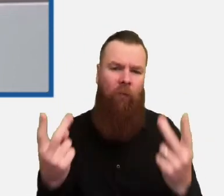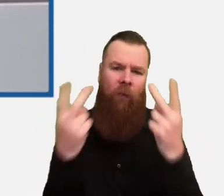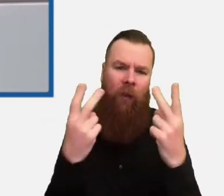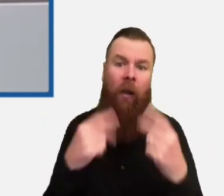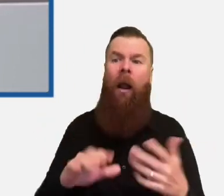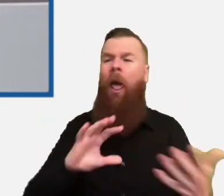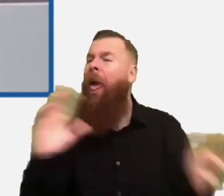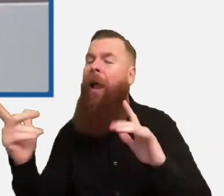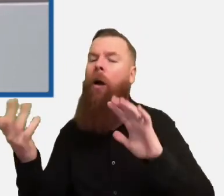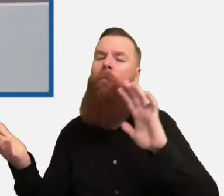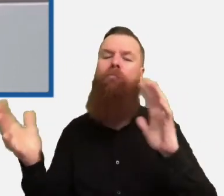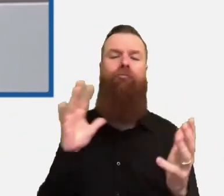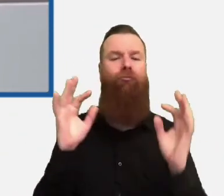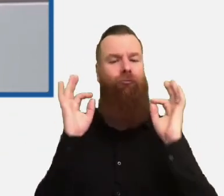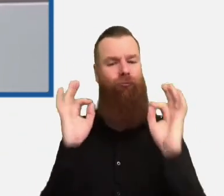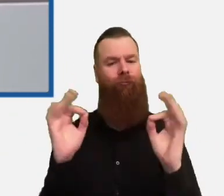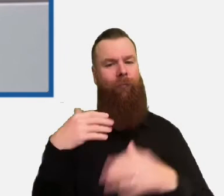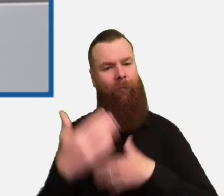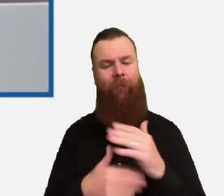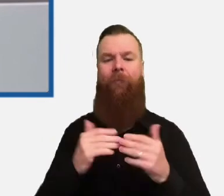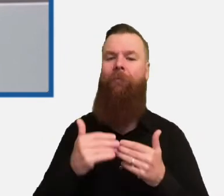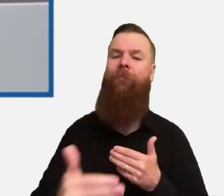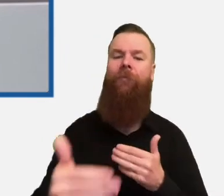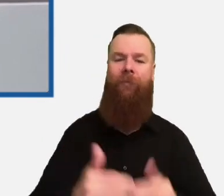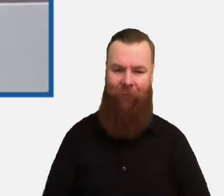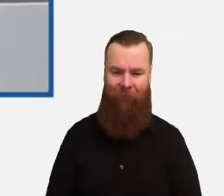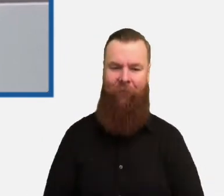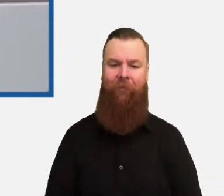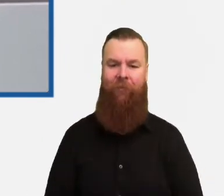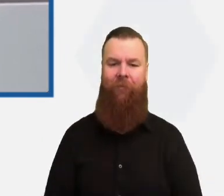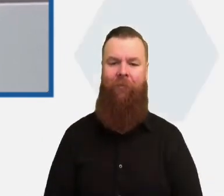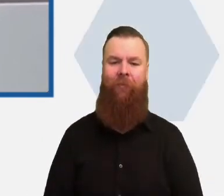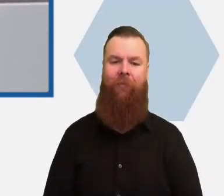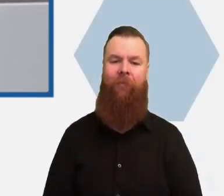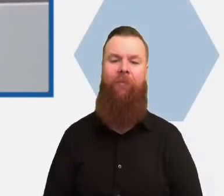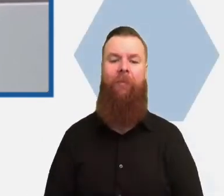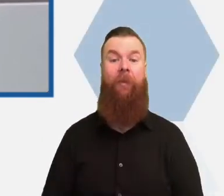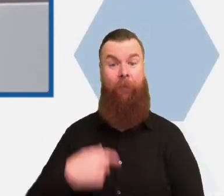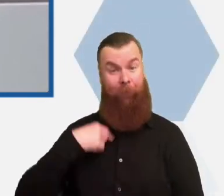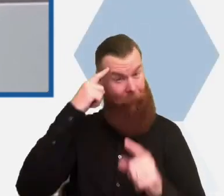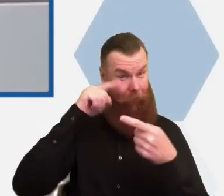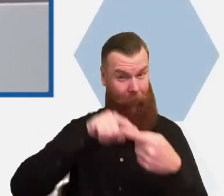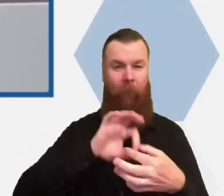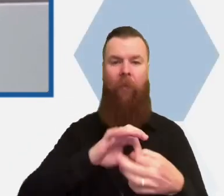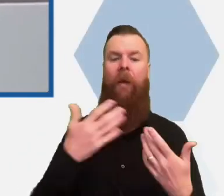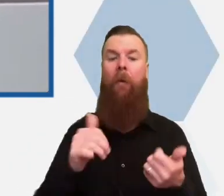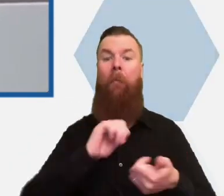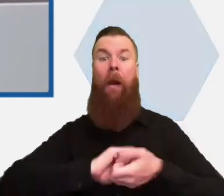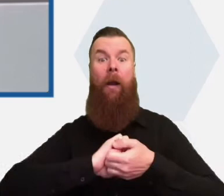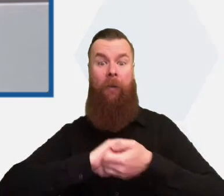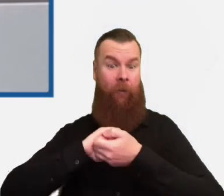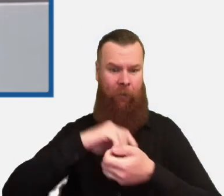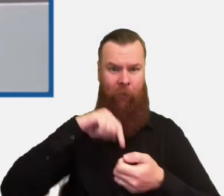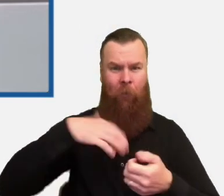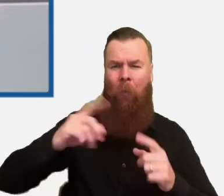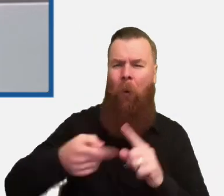interest of partnership and building resilience, it's so important for us to recognize and to help others to recognize,